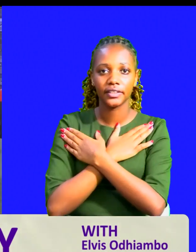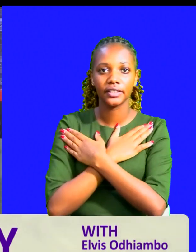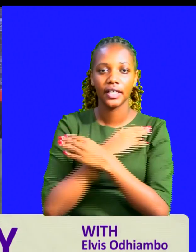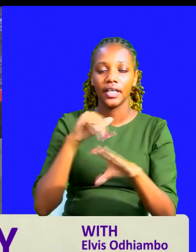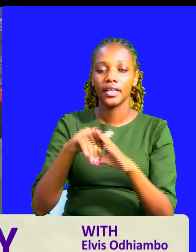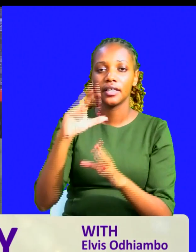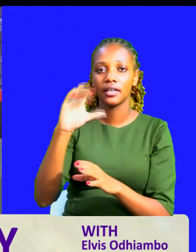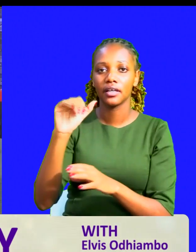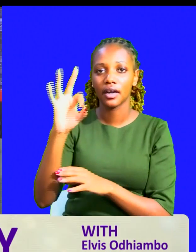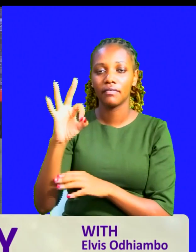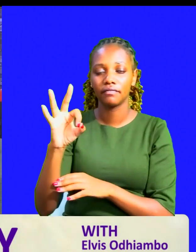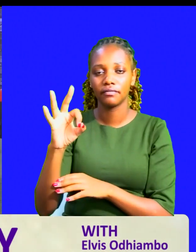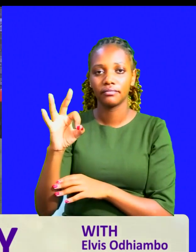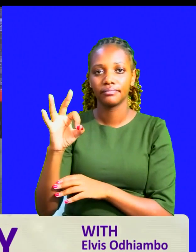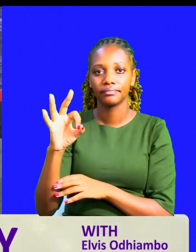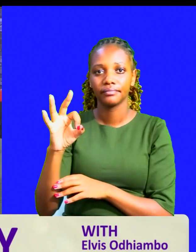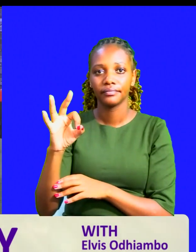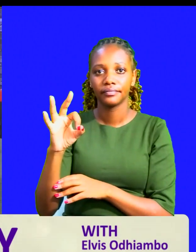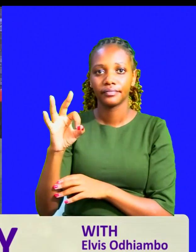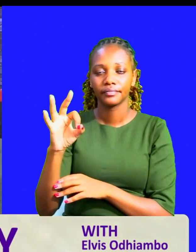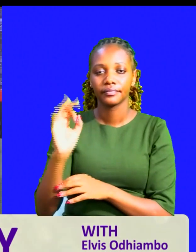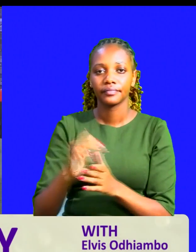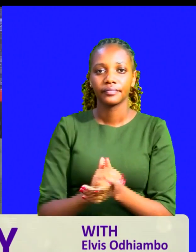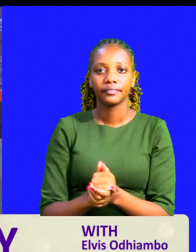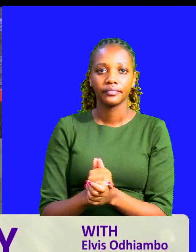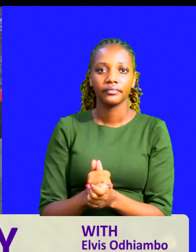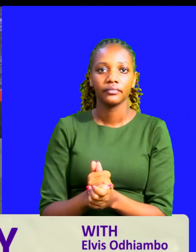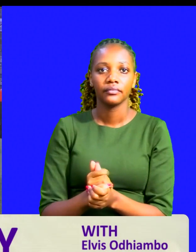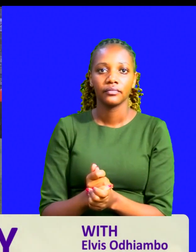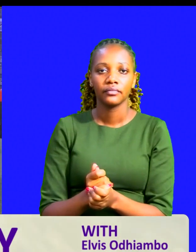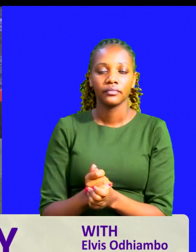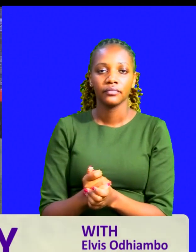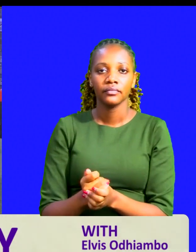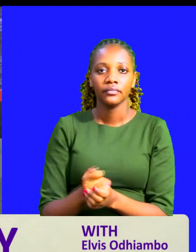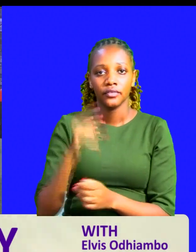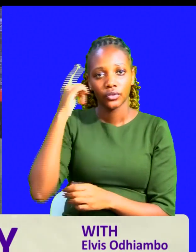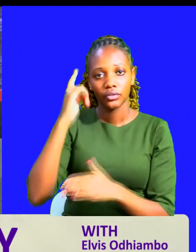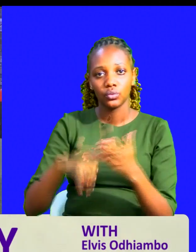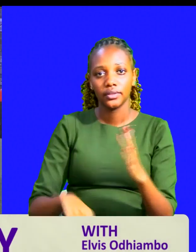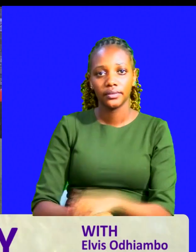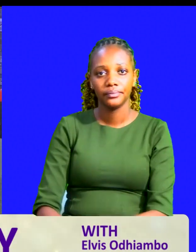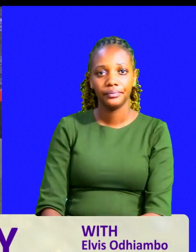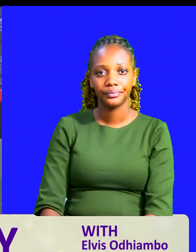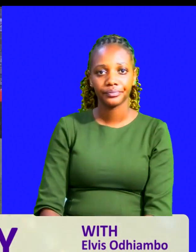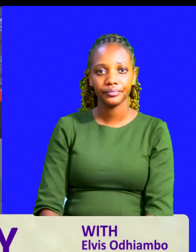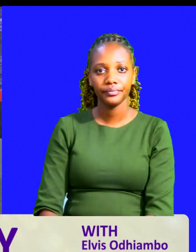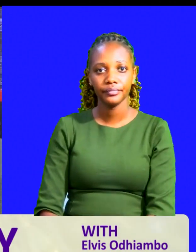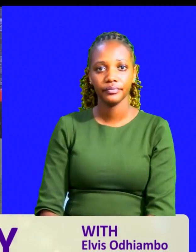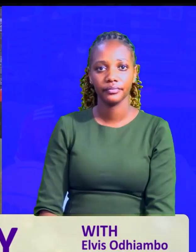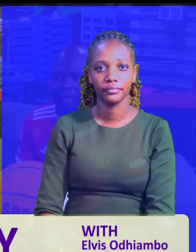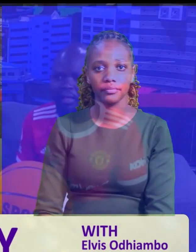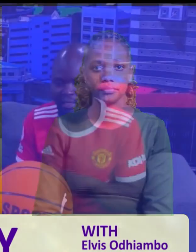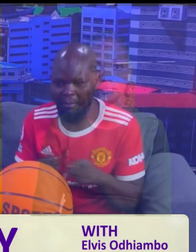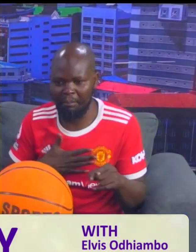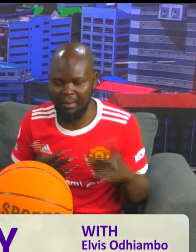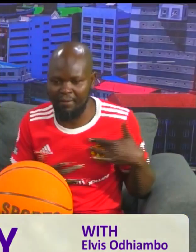CAF, for example. We're not going to feature for the important Champions League, the CAF Champions League tournament. What do you think? Oh, yeah.